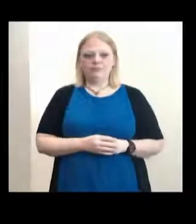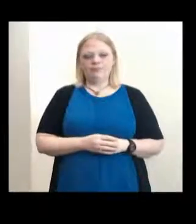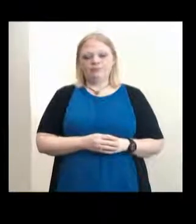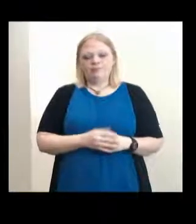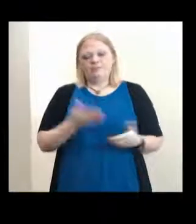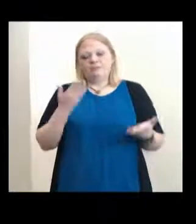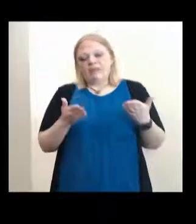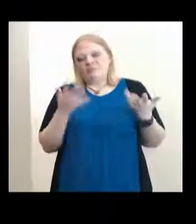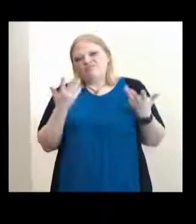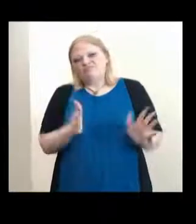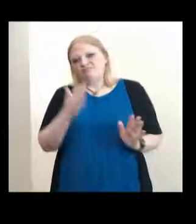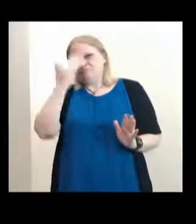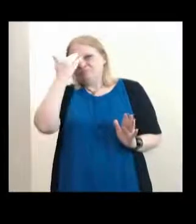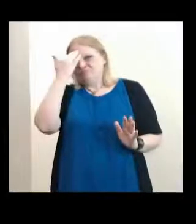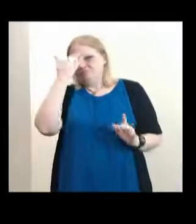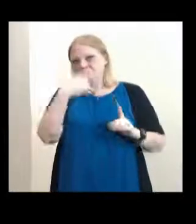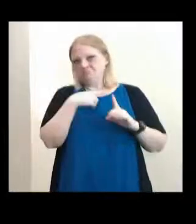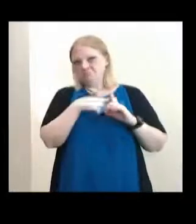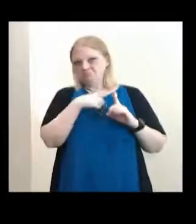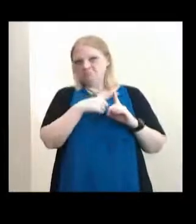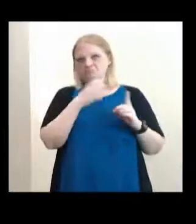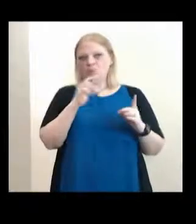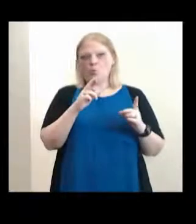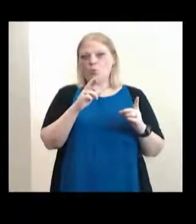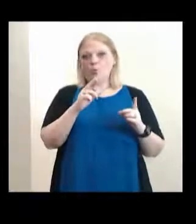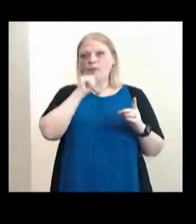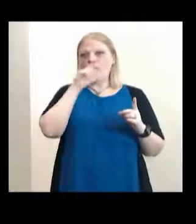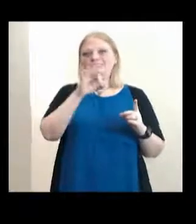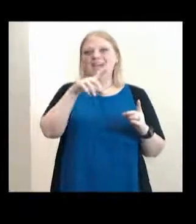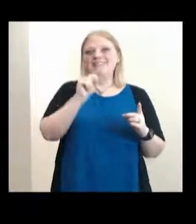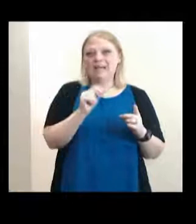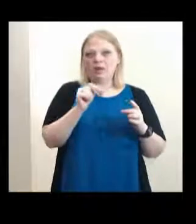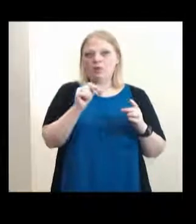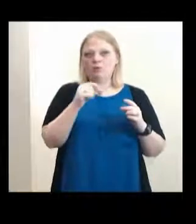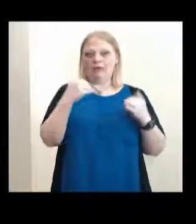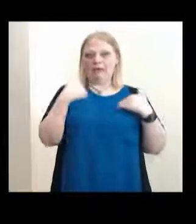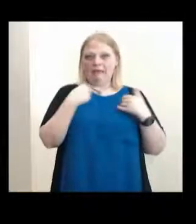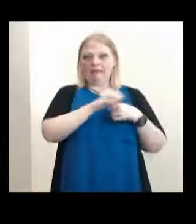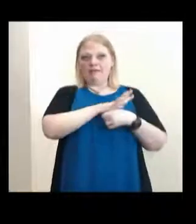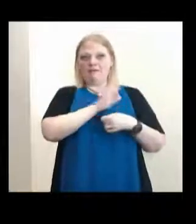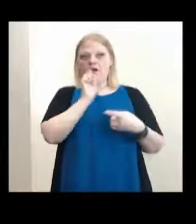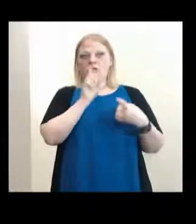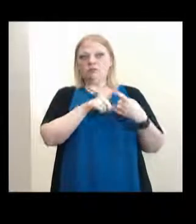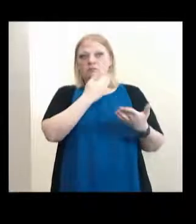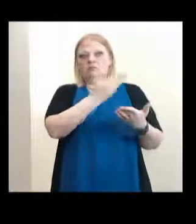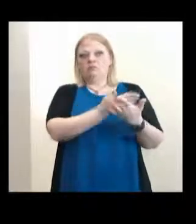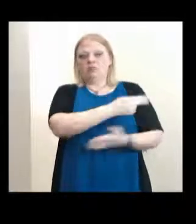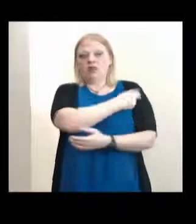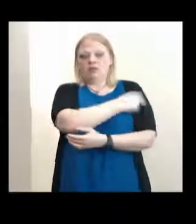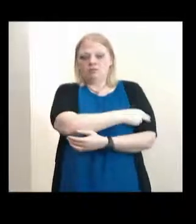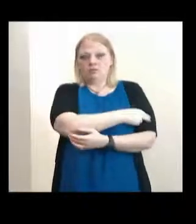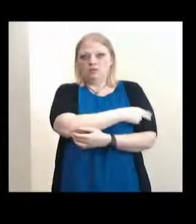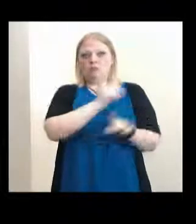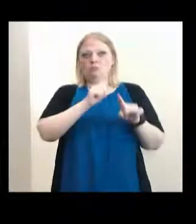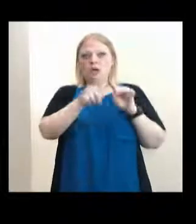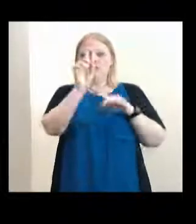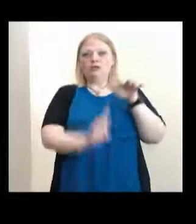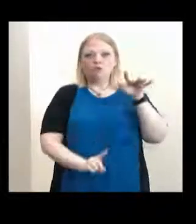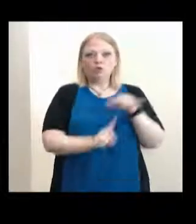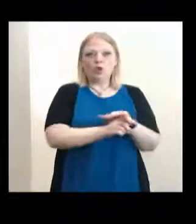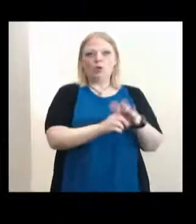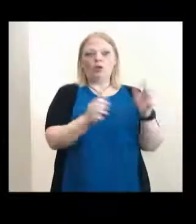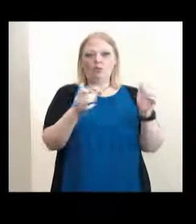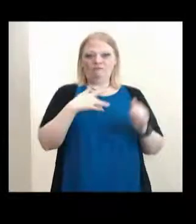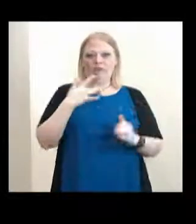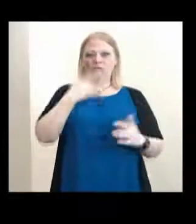they're positive with COVID-19, or they don't find out they're positive with COVID-19 until they get to the hospital, but they're coming in with symptoms